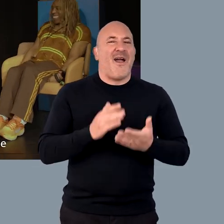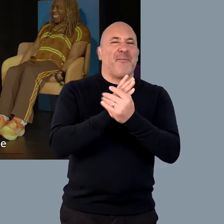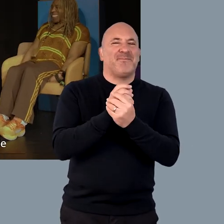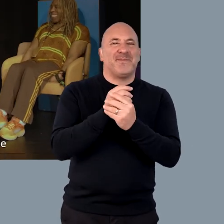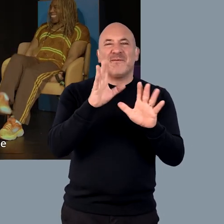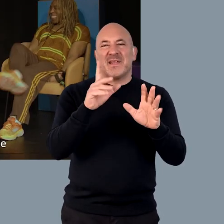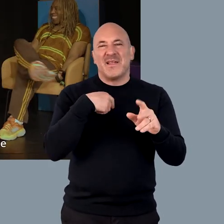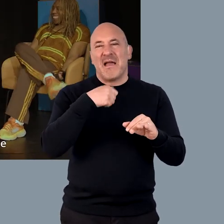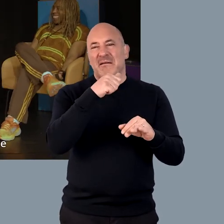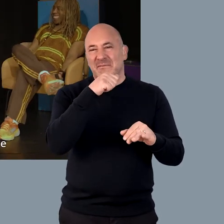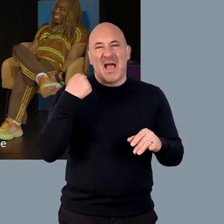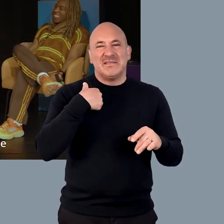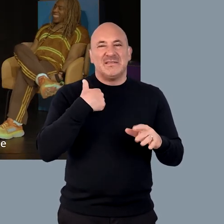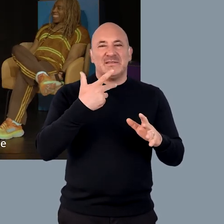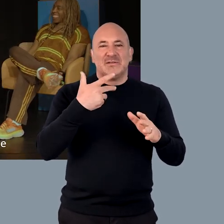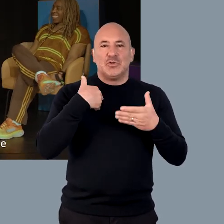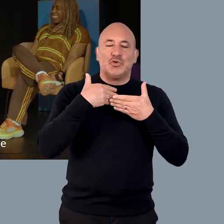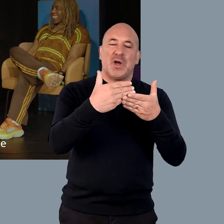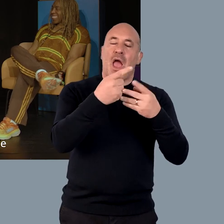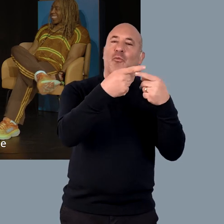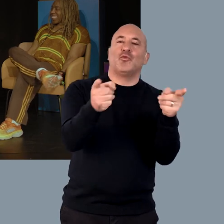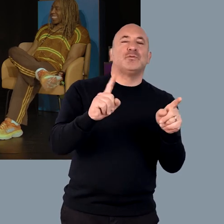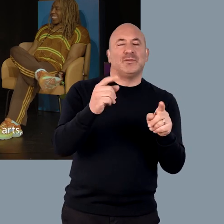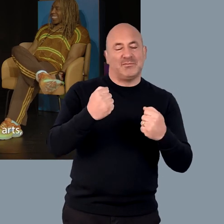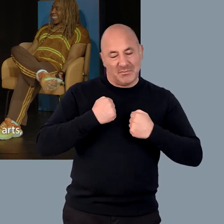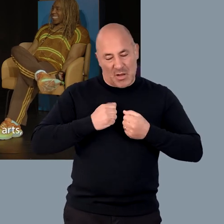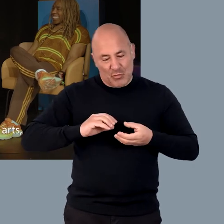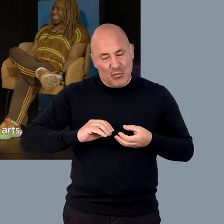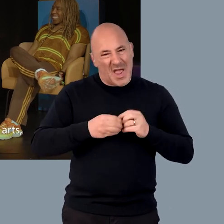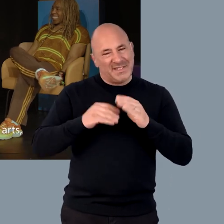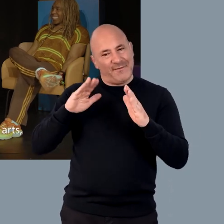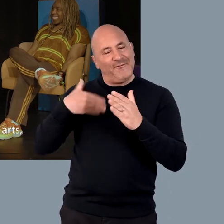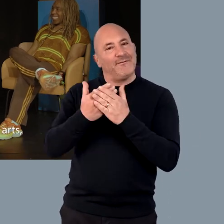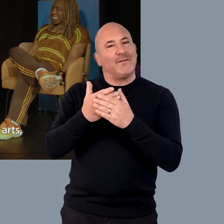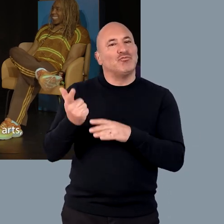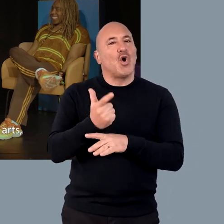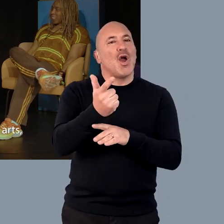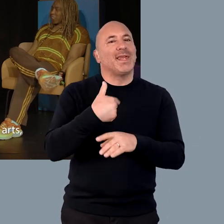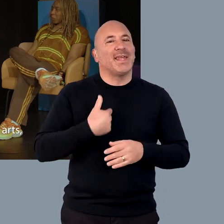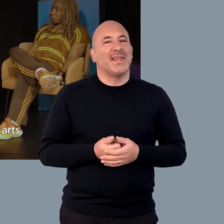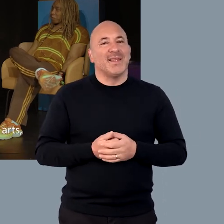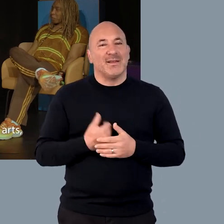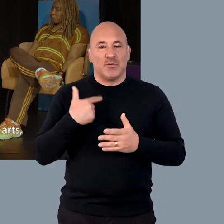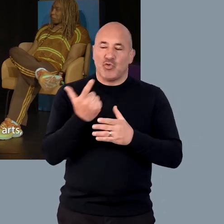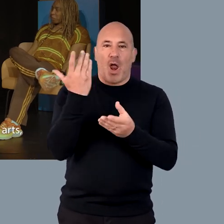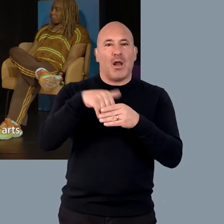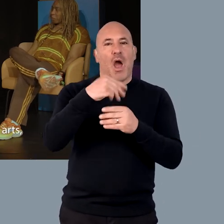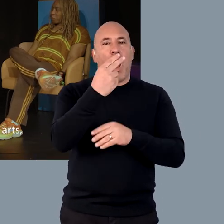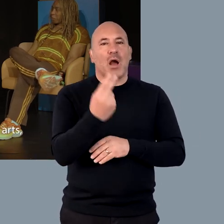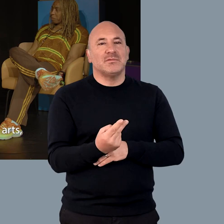Okay, so I actually think that one of the nice one thing that I like to share with people is my creative journey, my journey into the arts, because